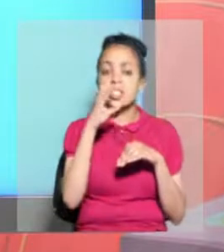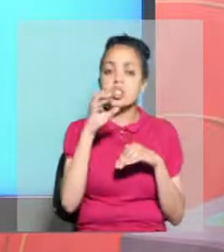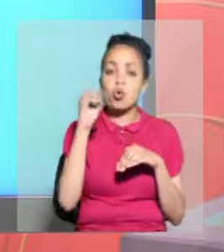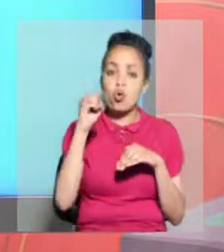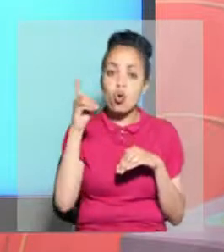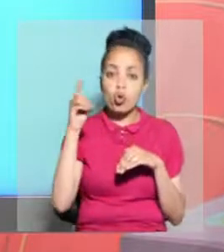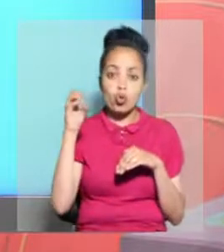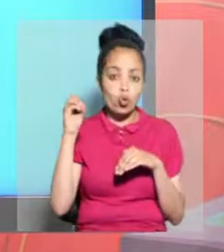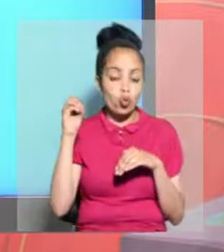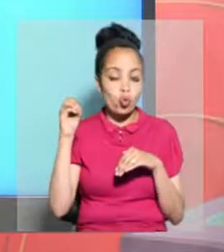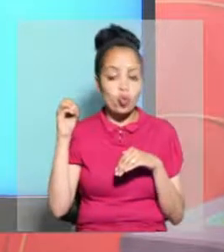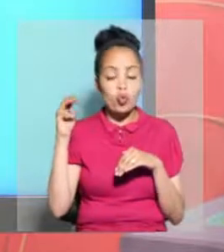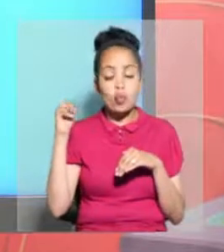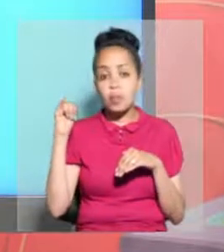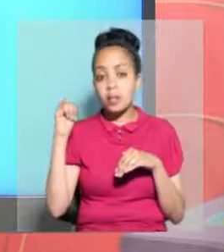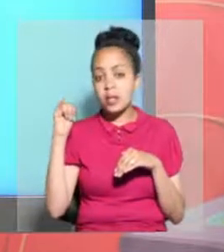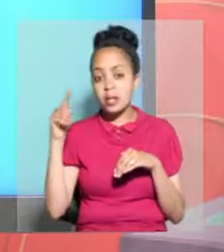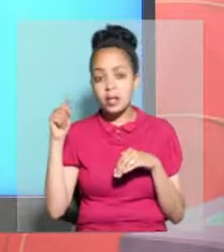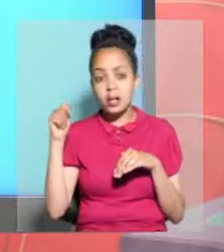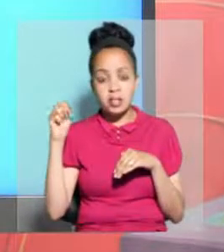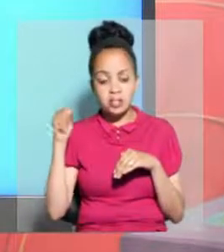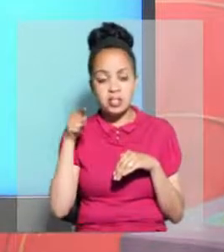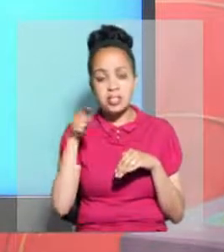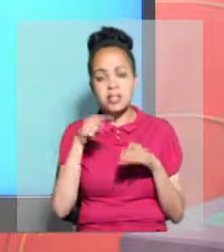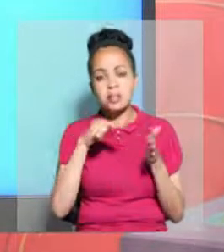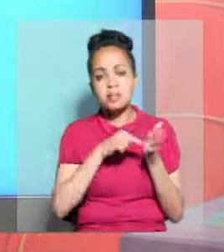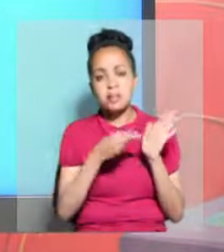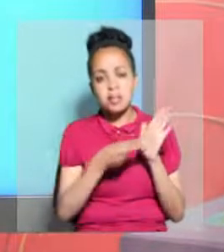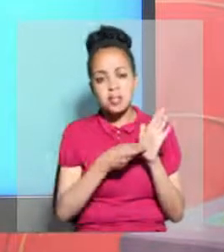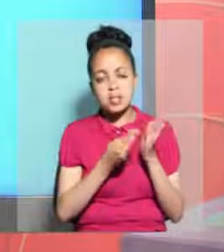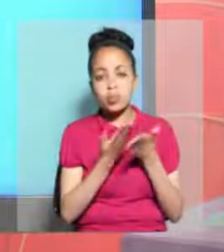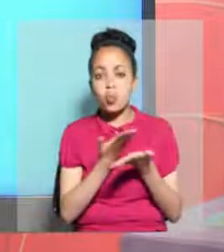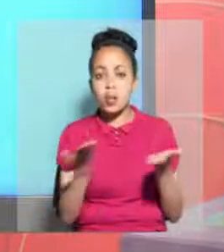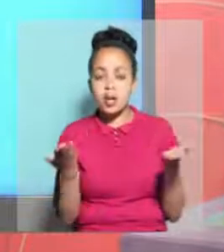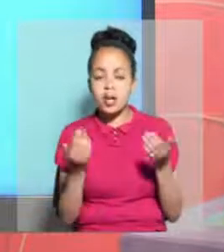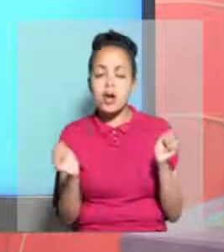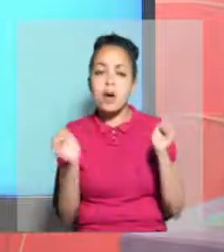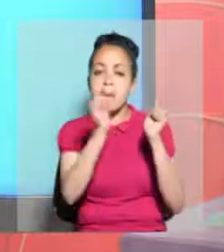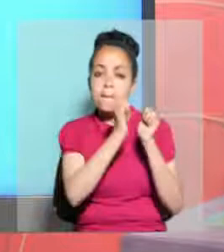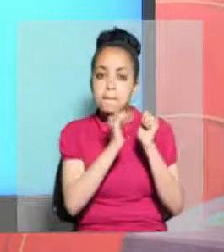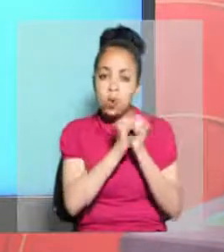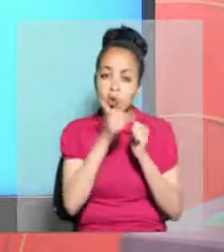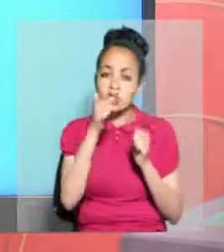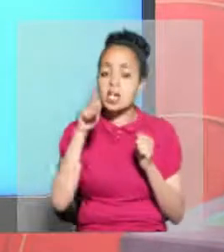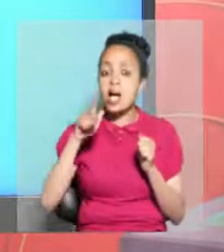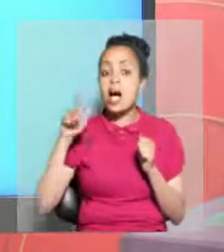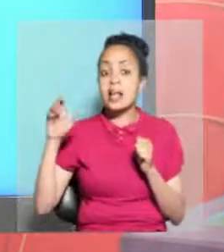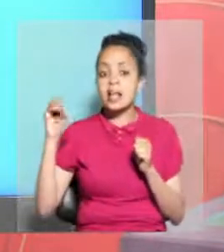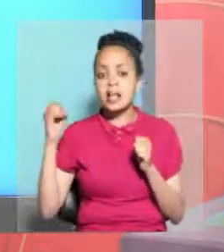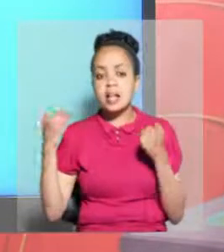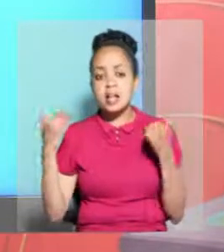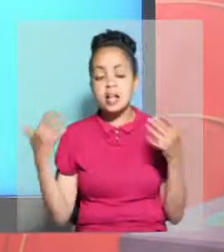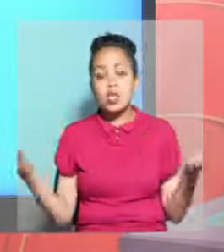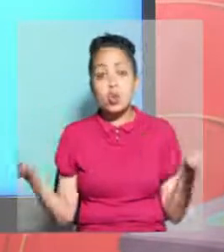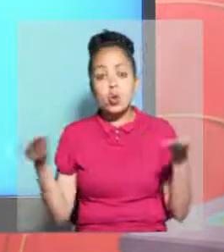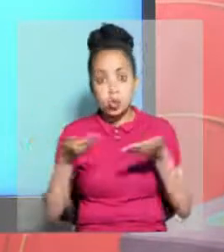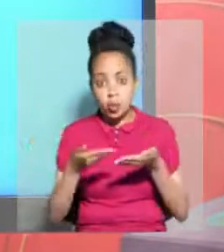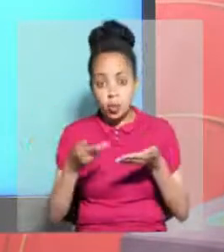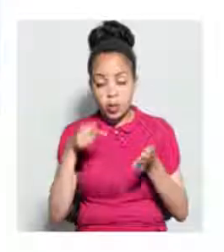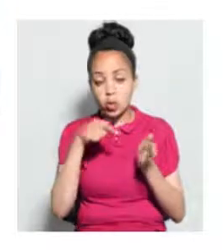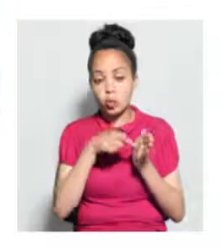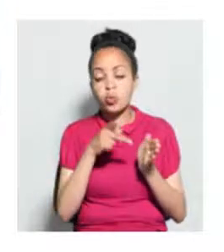say codominance, it is a pattern of dominance where both allele can be contribute to the